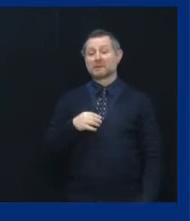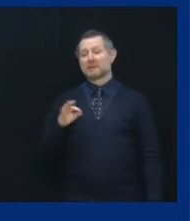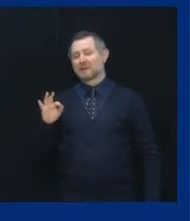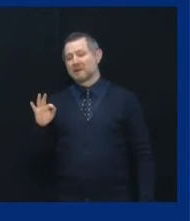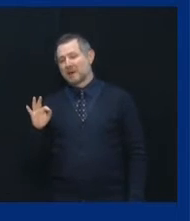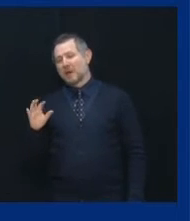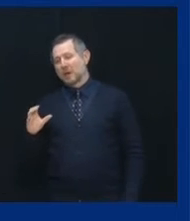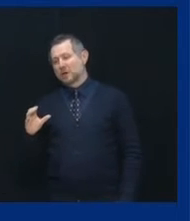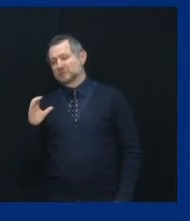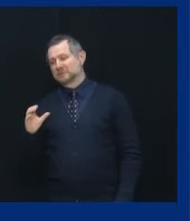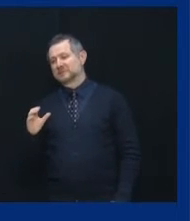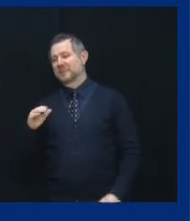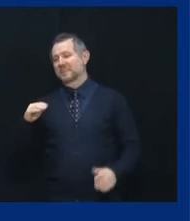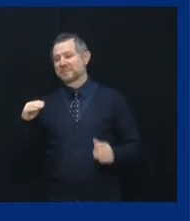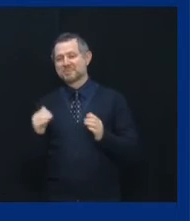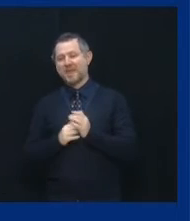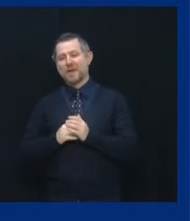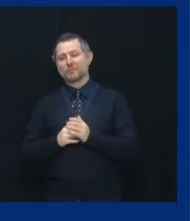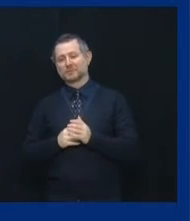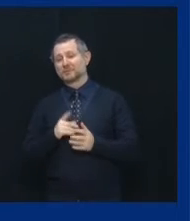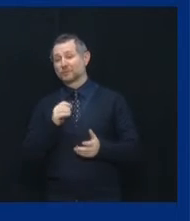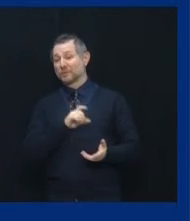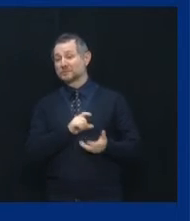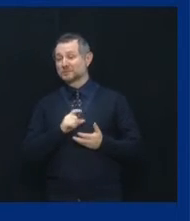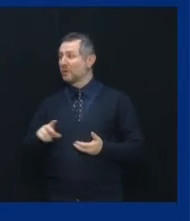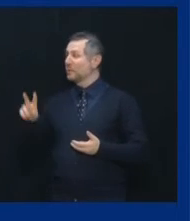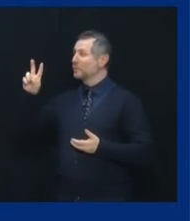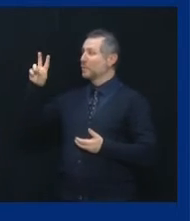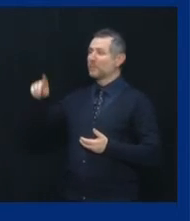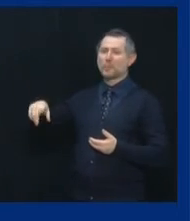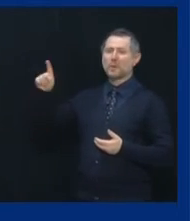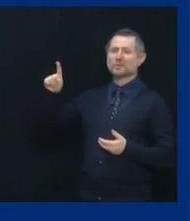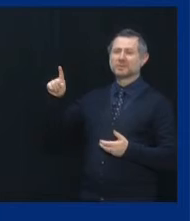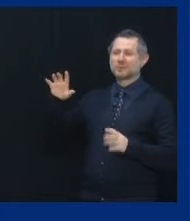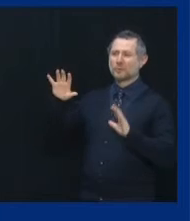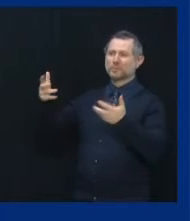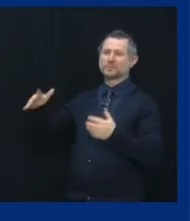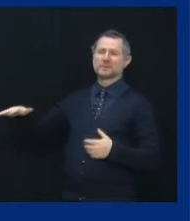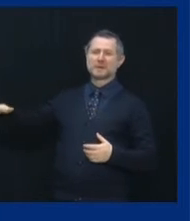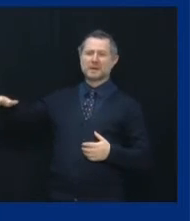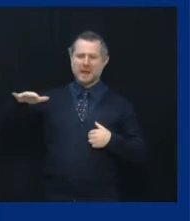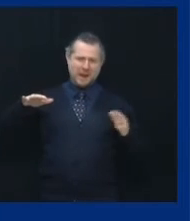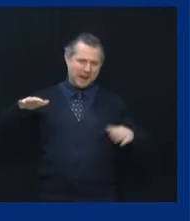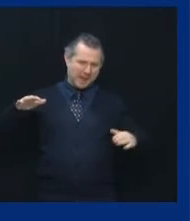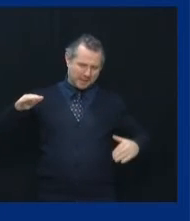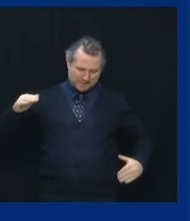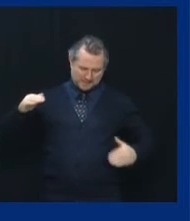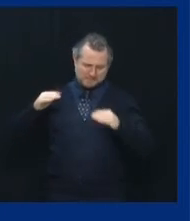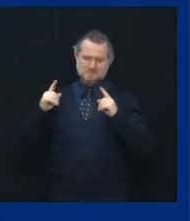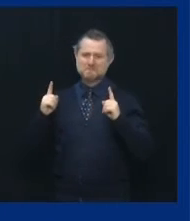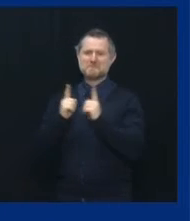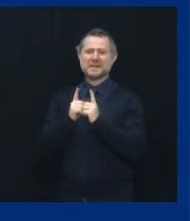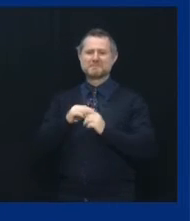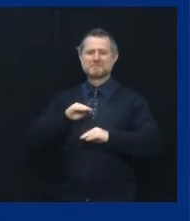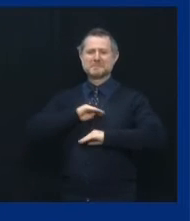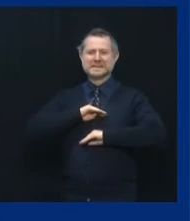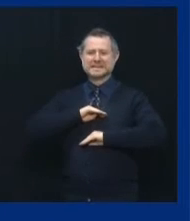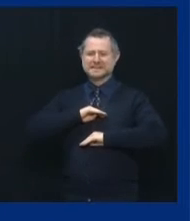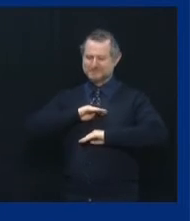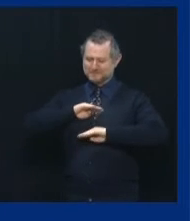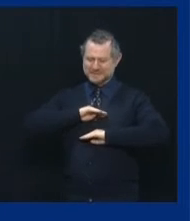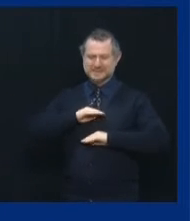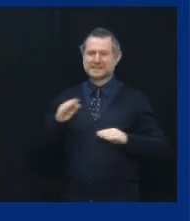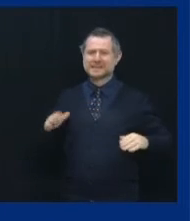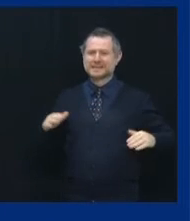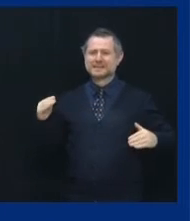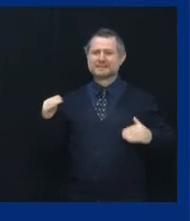of 2.1 million. We're not even halfway there. So any individual